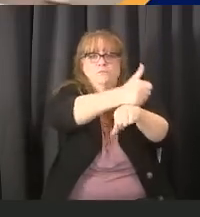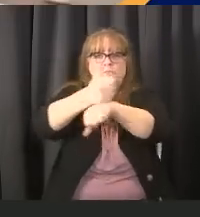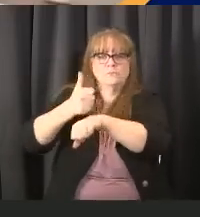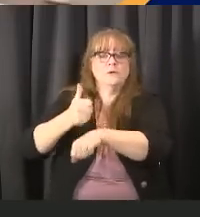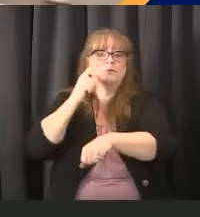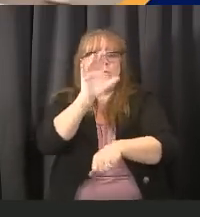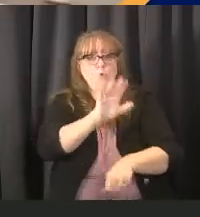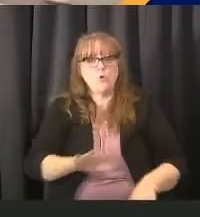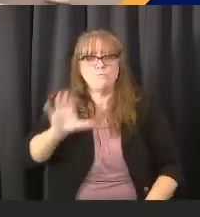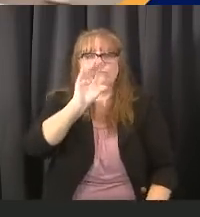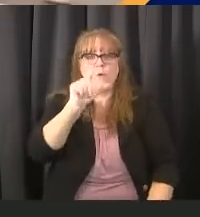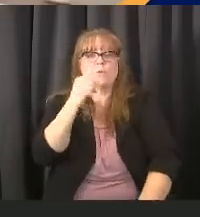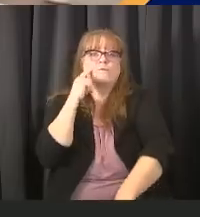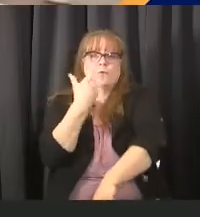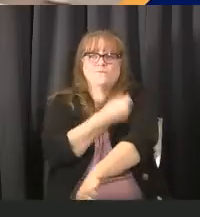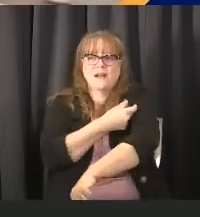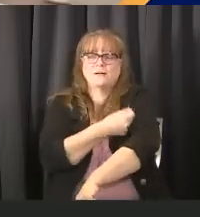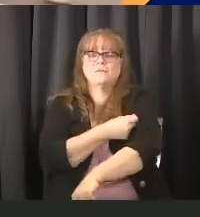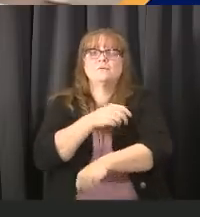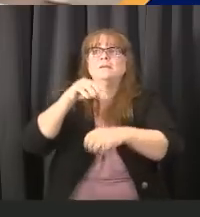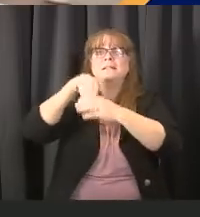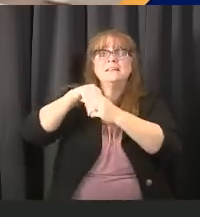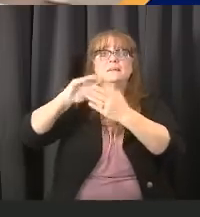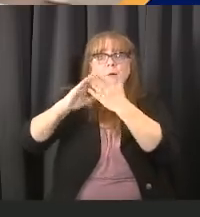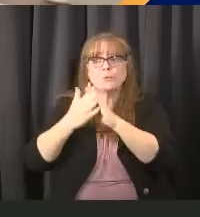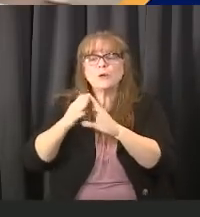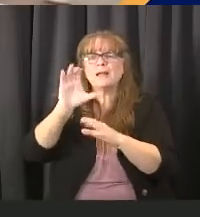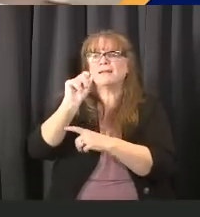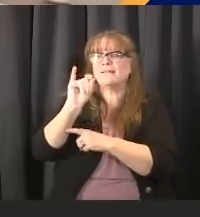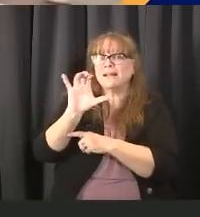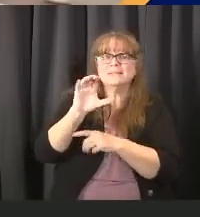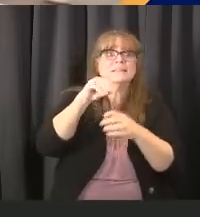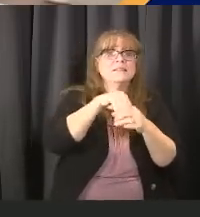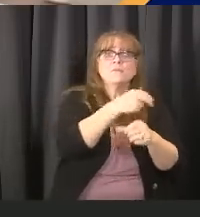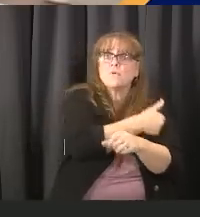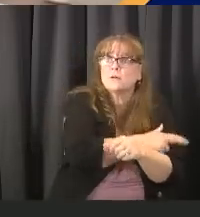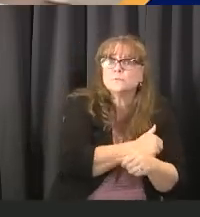up with hundreds. You can get it in a small setting where you can be safe.